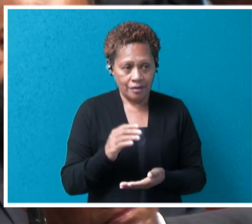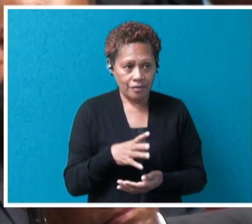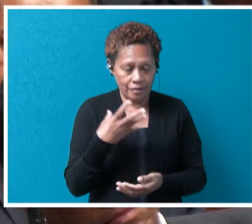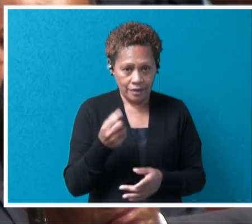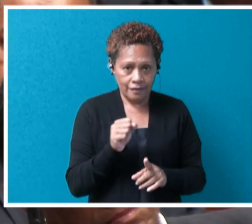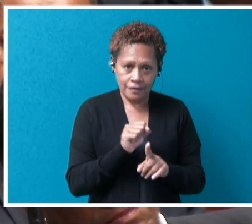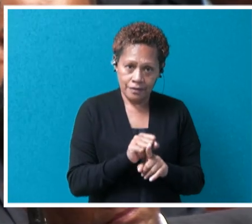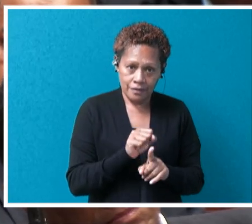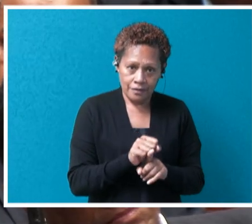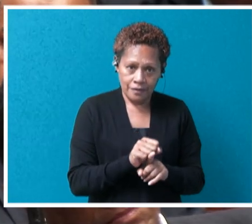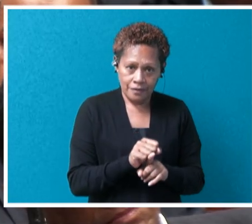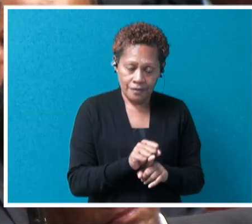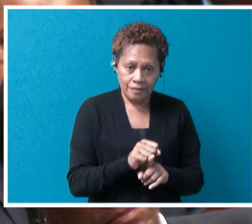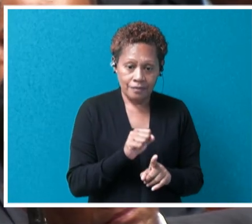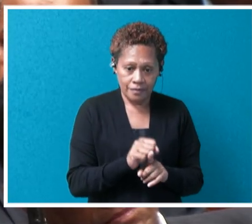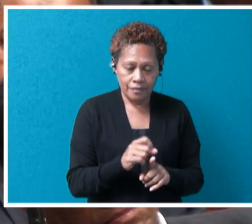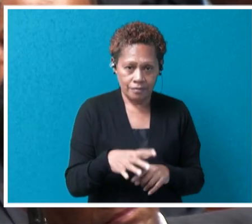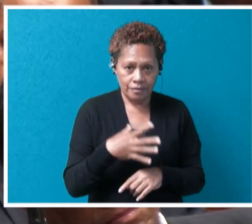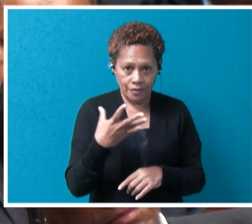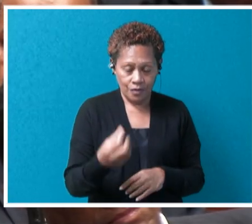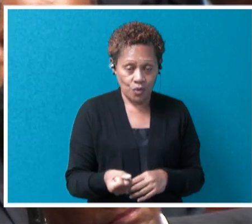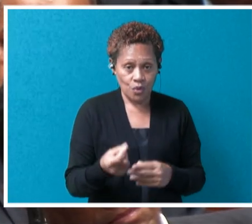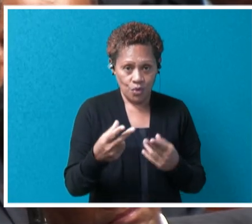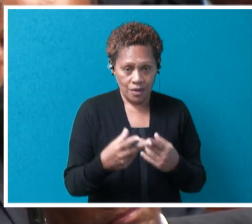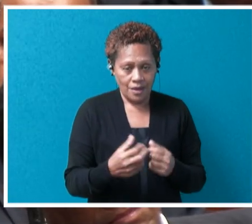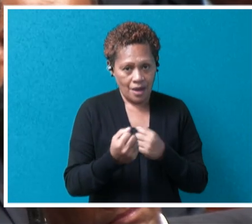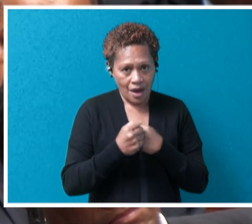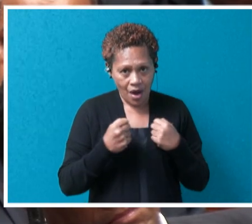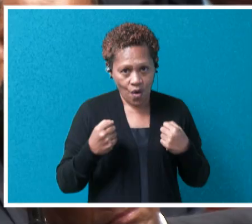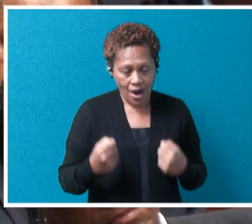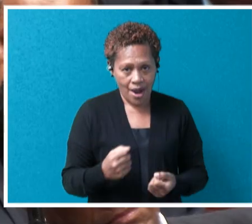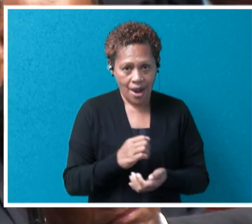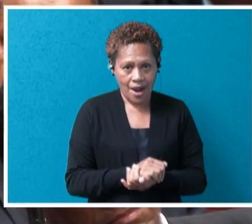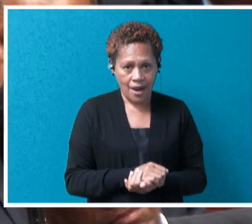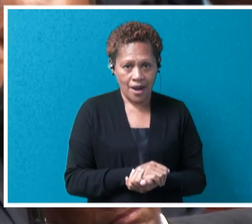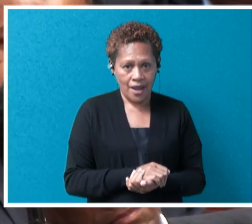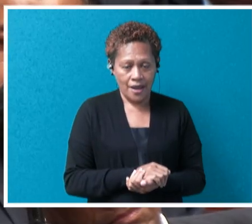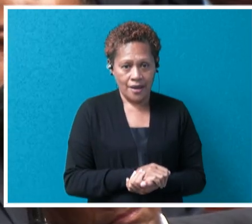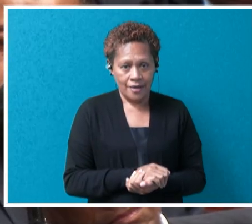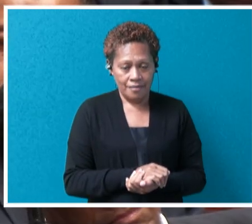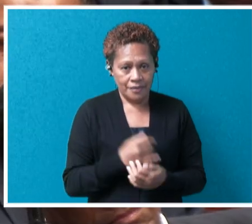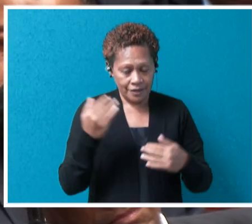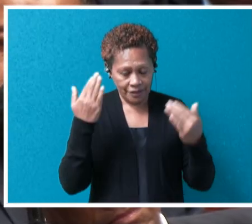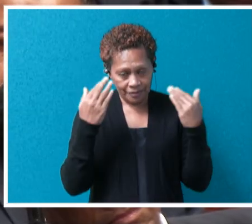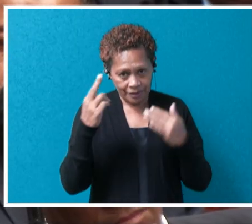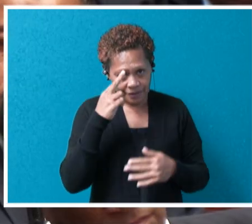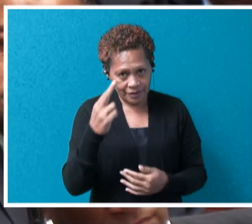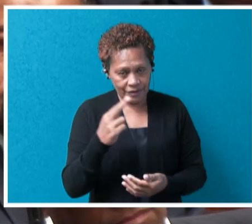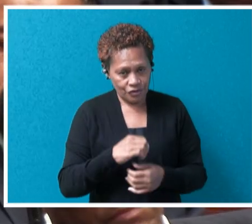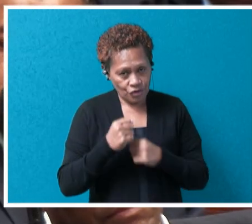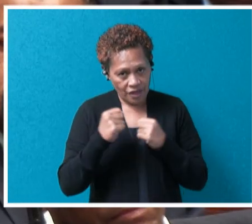safeguarding what is scared within our culture. Mr. Speaker, sir, strengthening